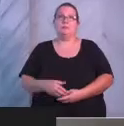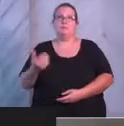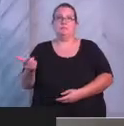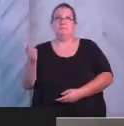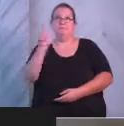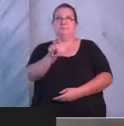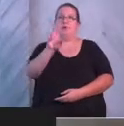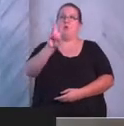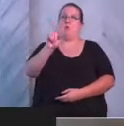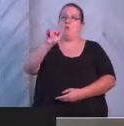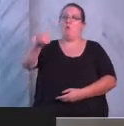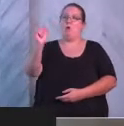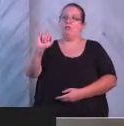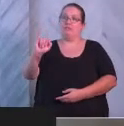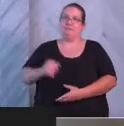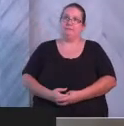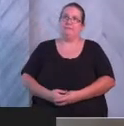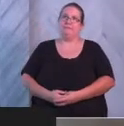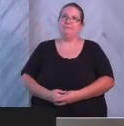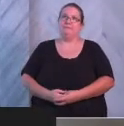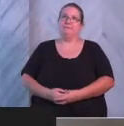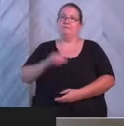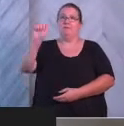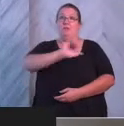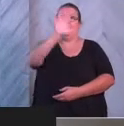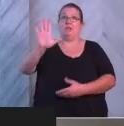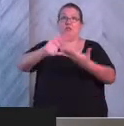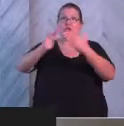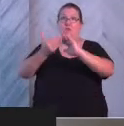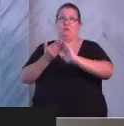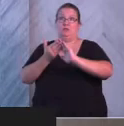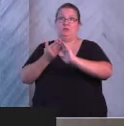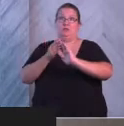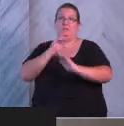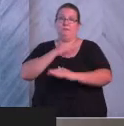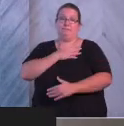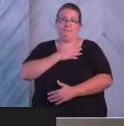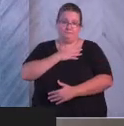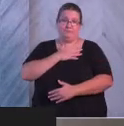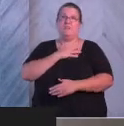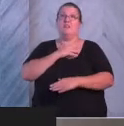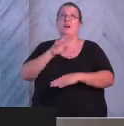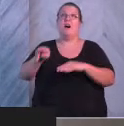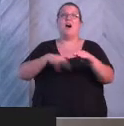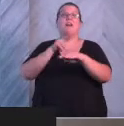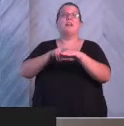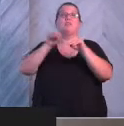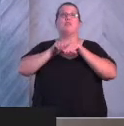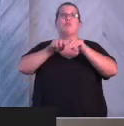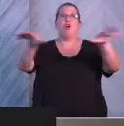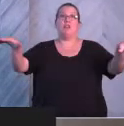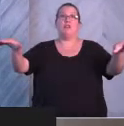Waji, please. To the Asian community, I find it disheartening that our national broadcaster